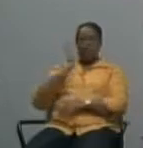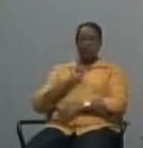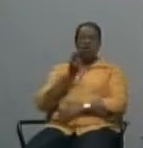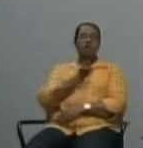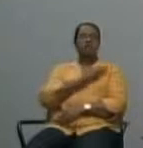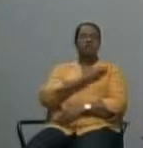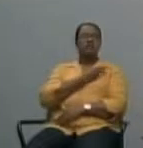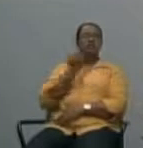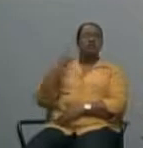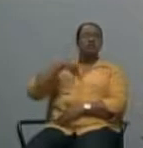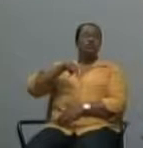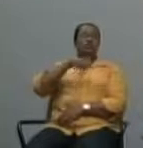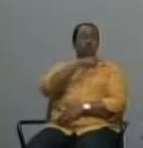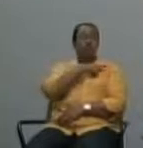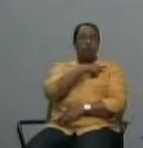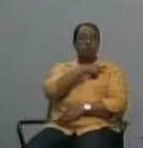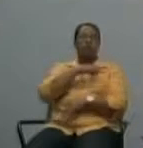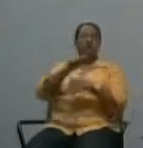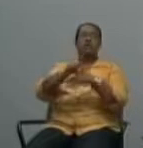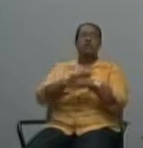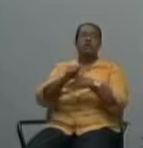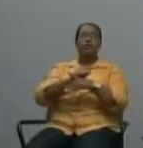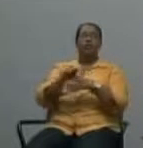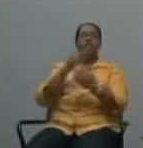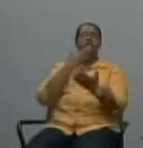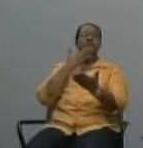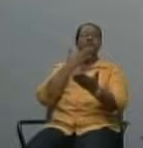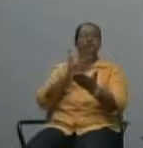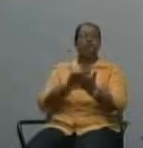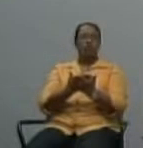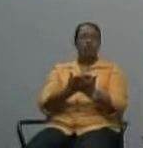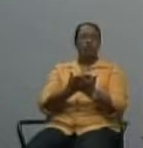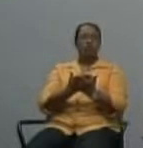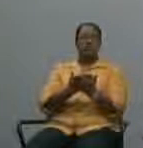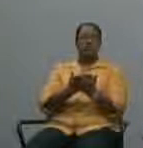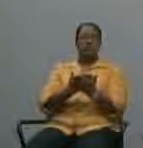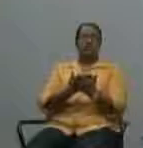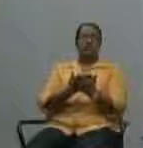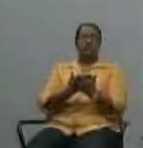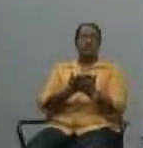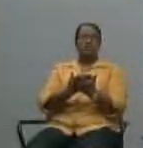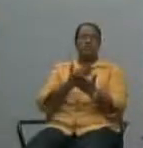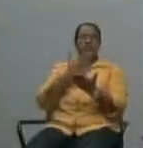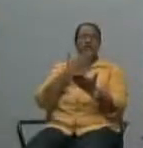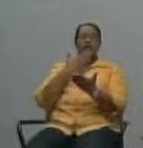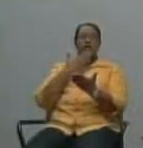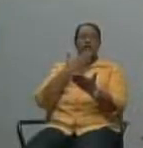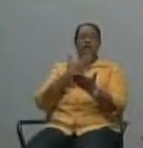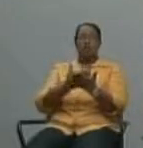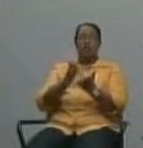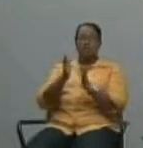that putting into practice today's word of God, we may be truly